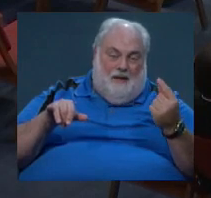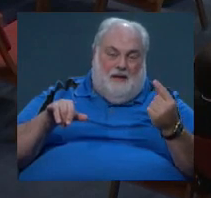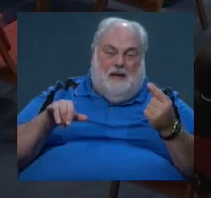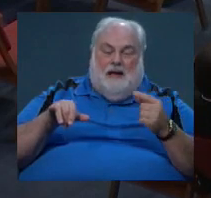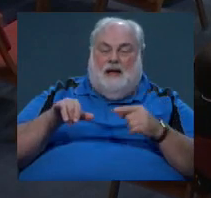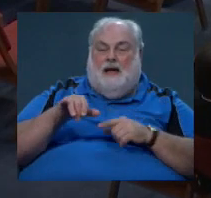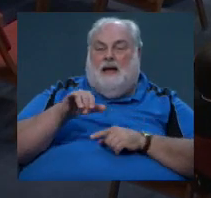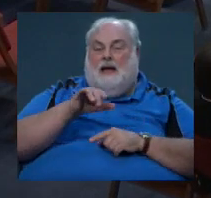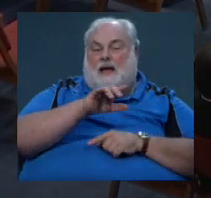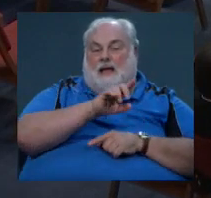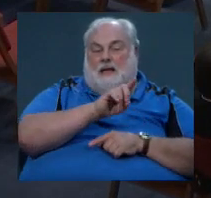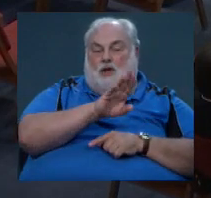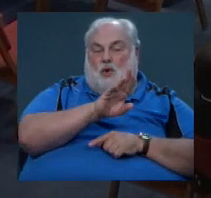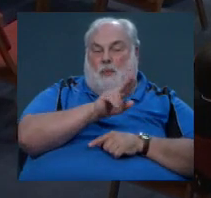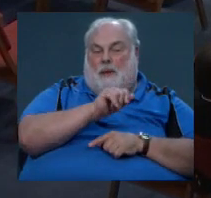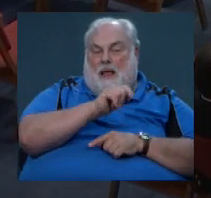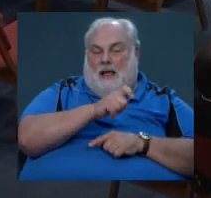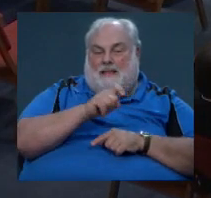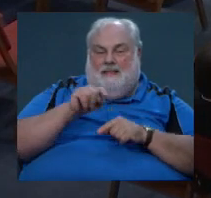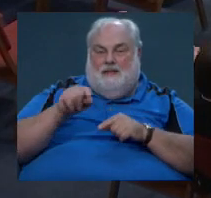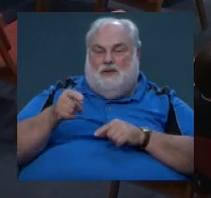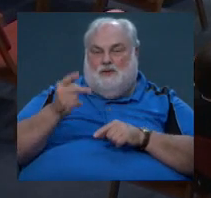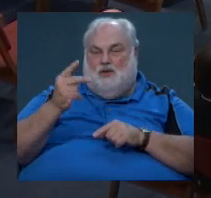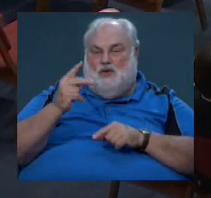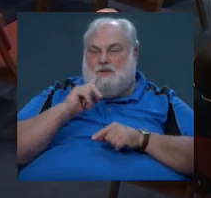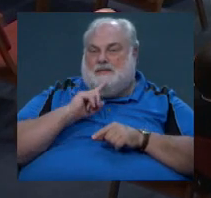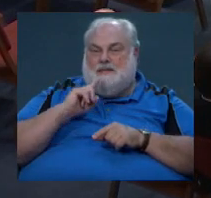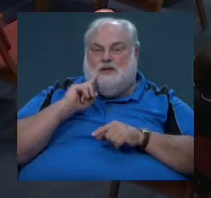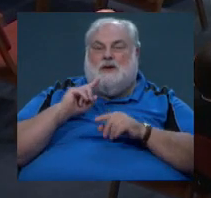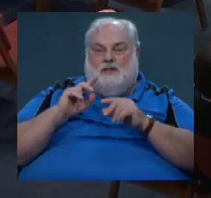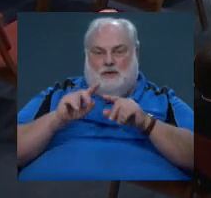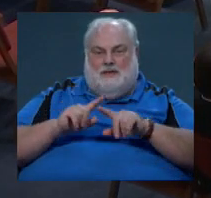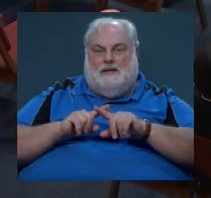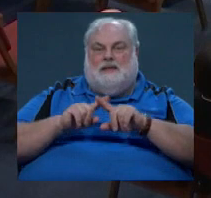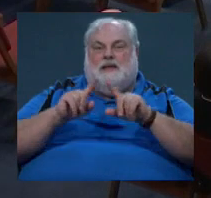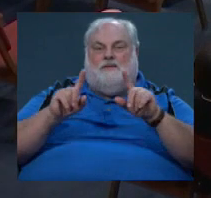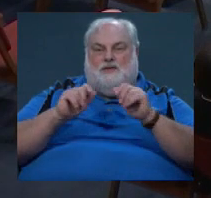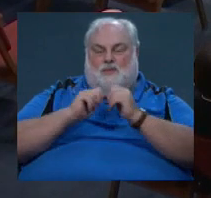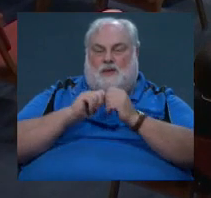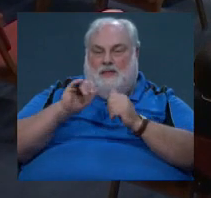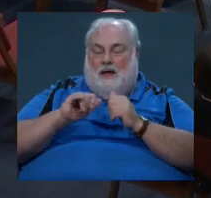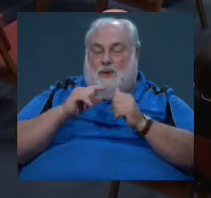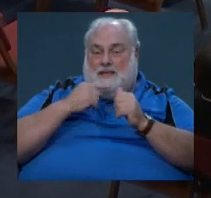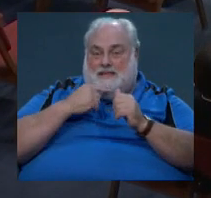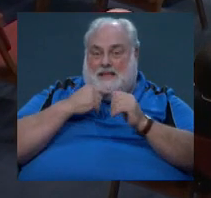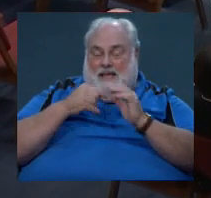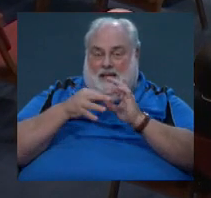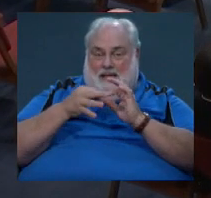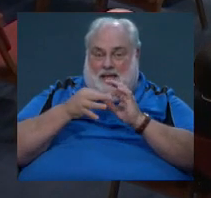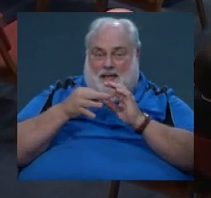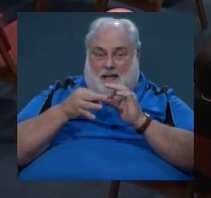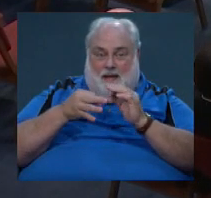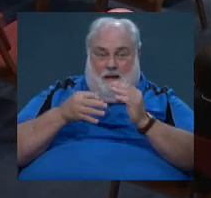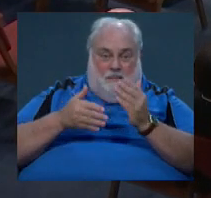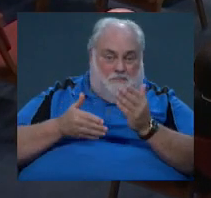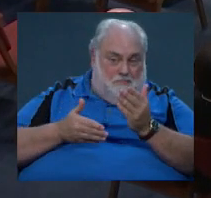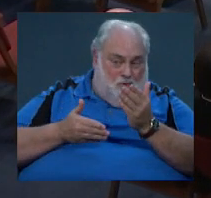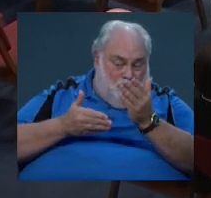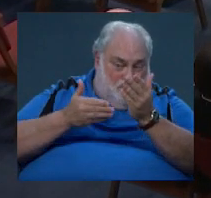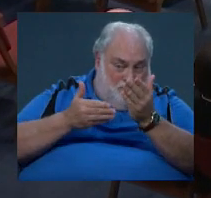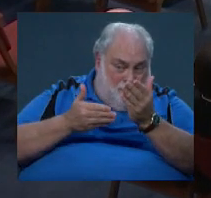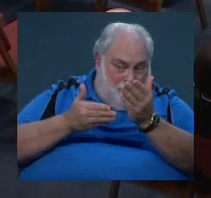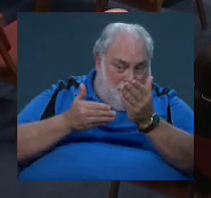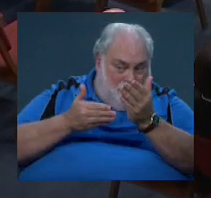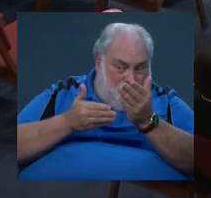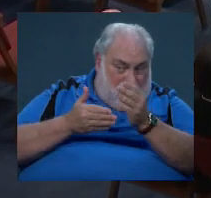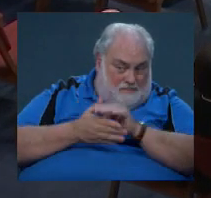a duplex and these are two single-family things. I think there is a difference in that. With that said, if there are no further